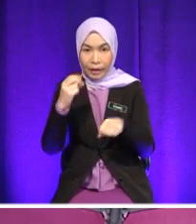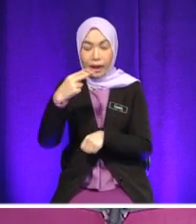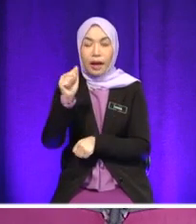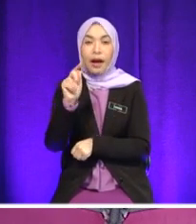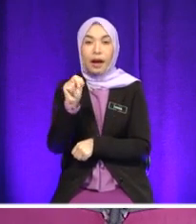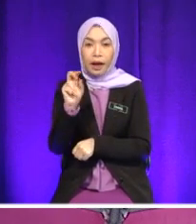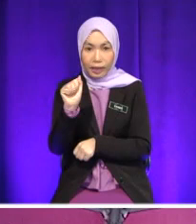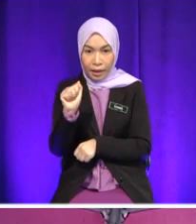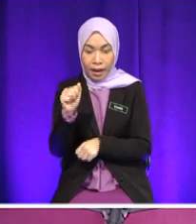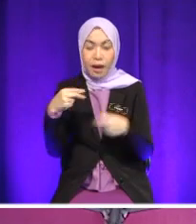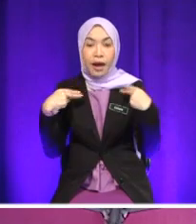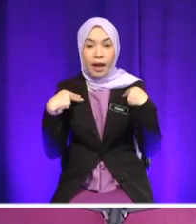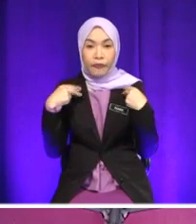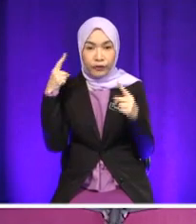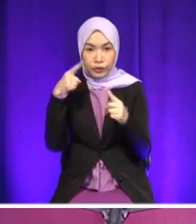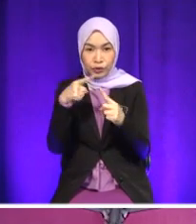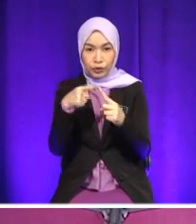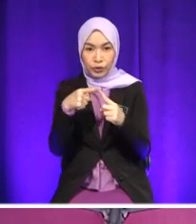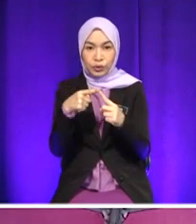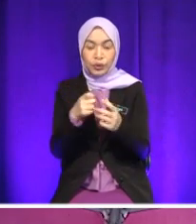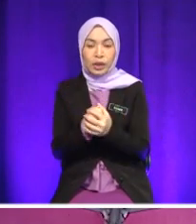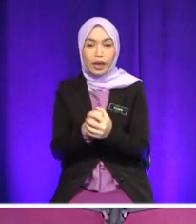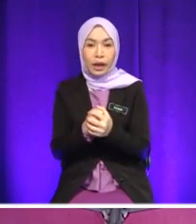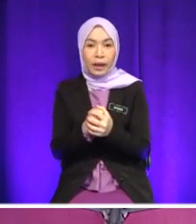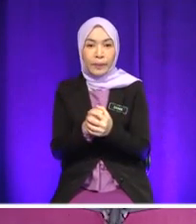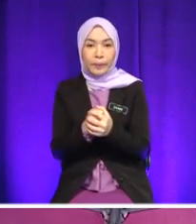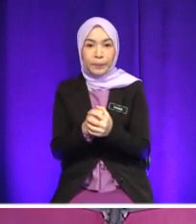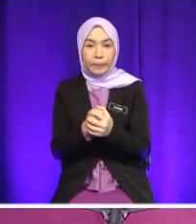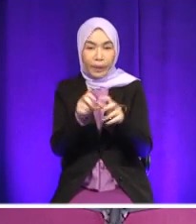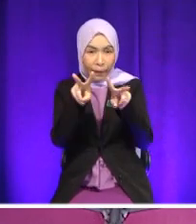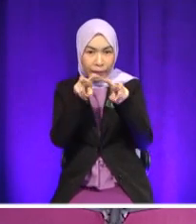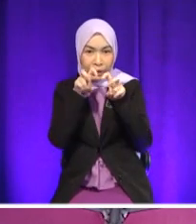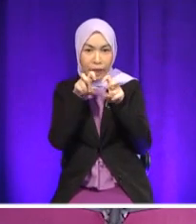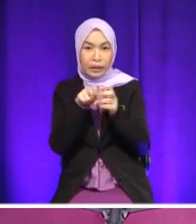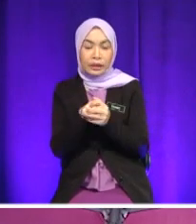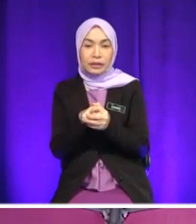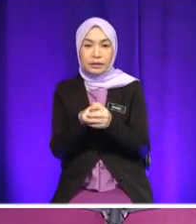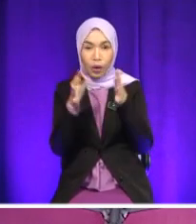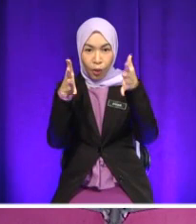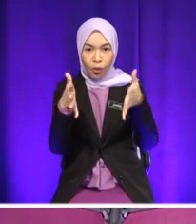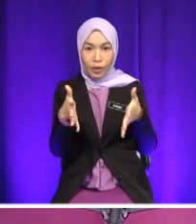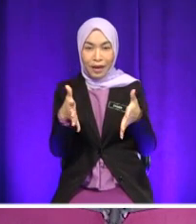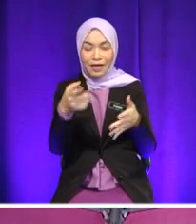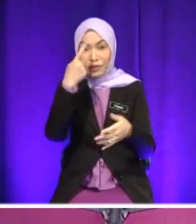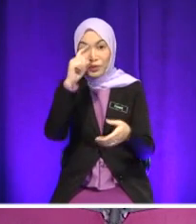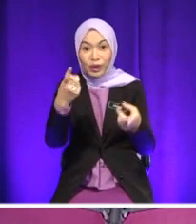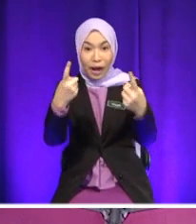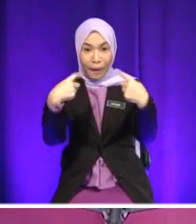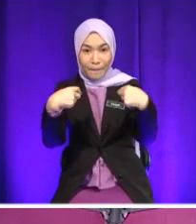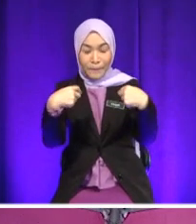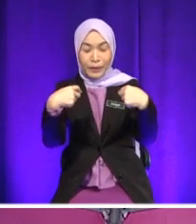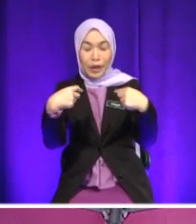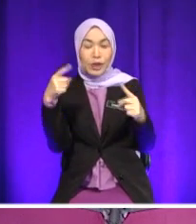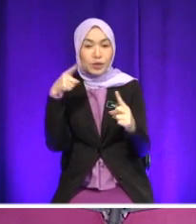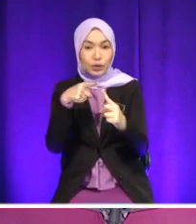new shops? So personally, I think that she should invite local people to a launch party because, and then you provide